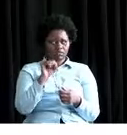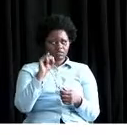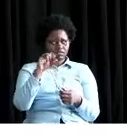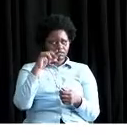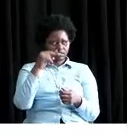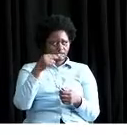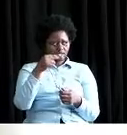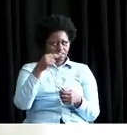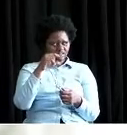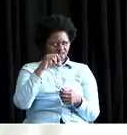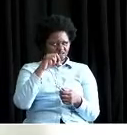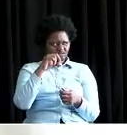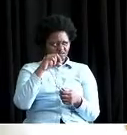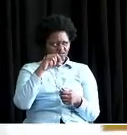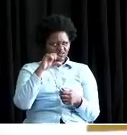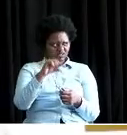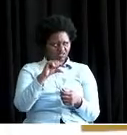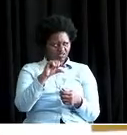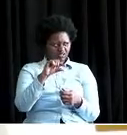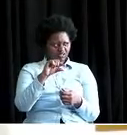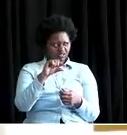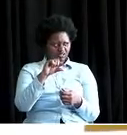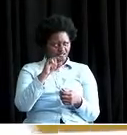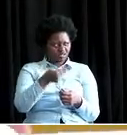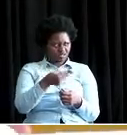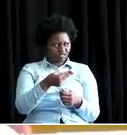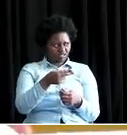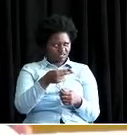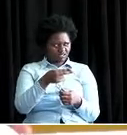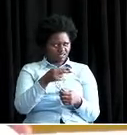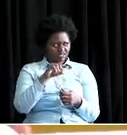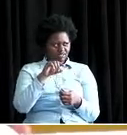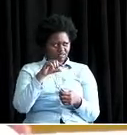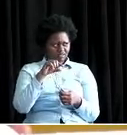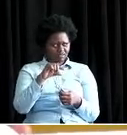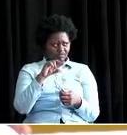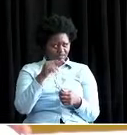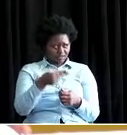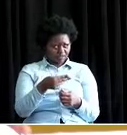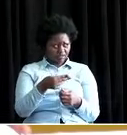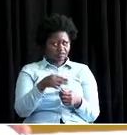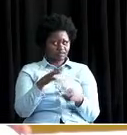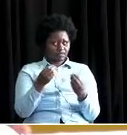Thank you. Thank you, Mr. Speaker. Babu Mnikash, can you please behave?